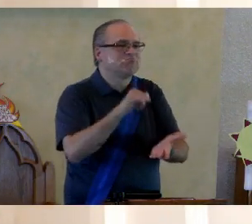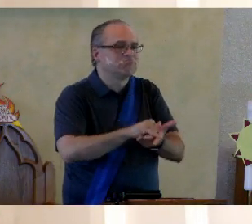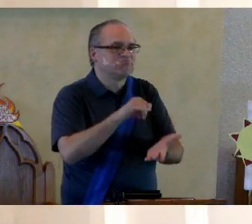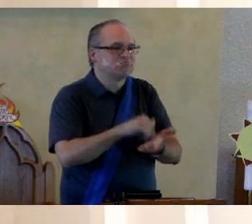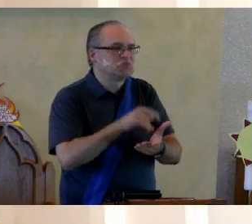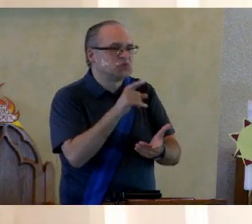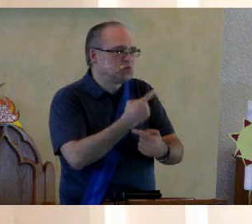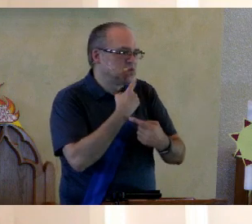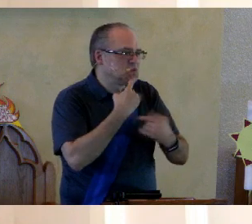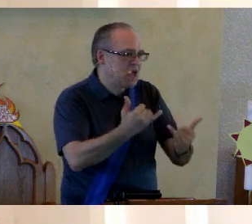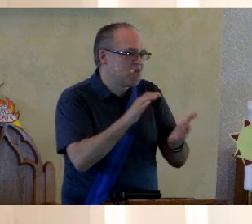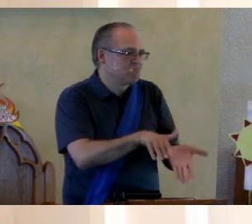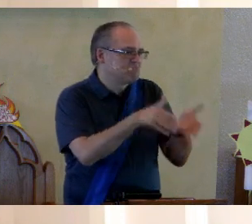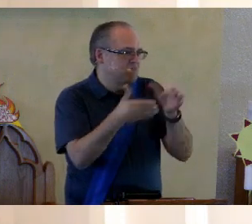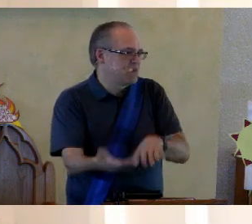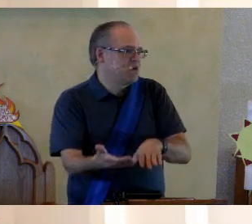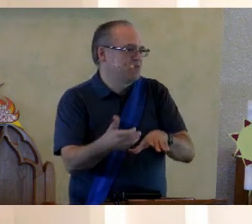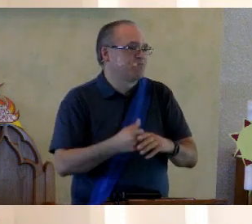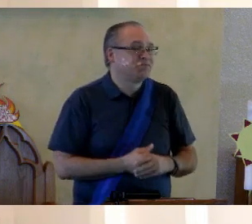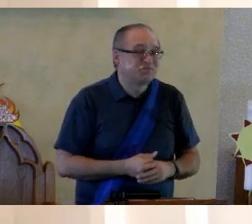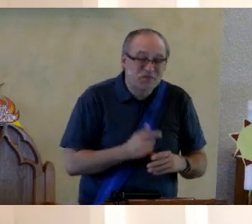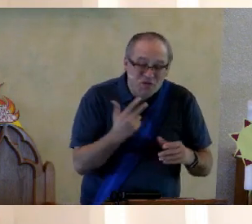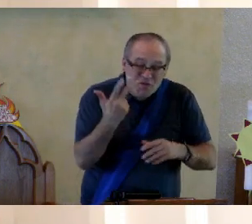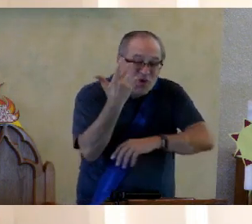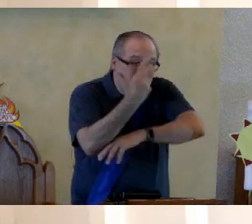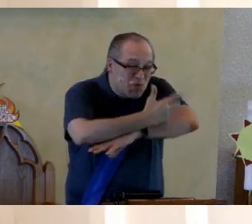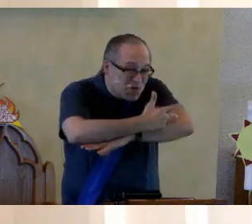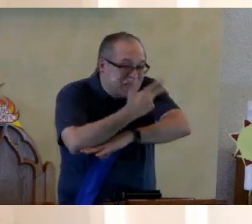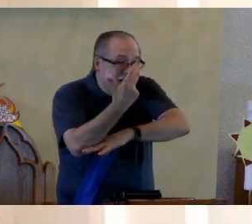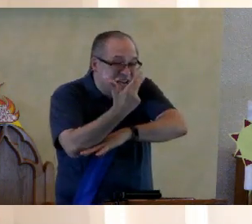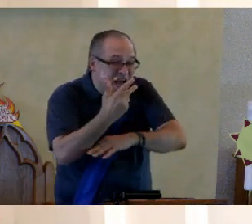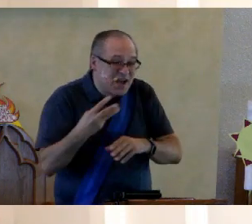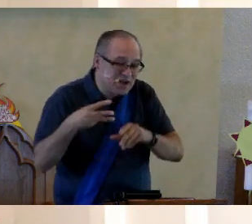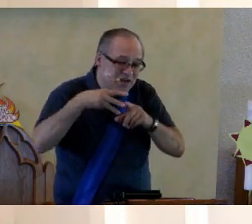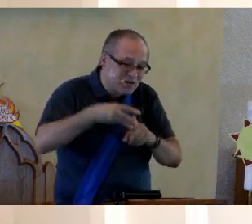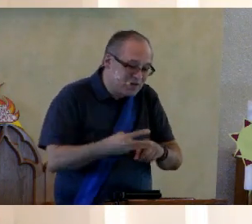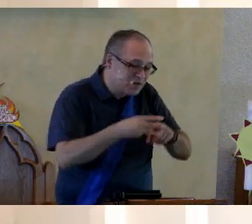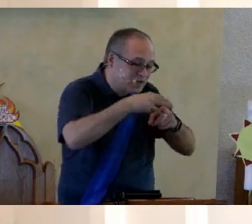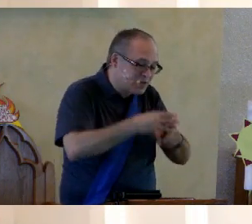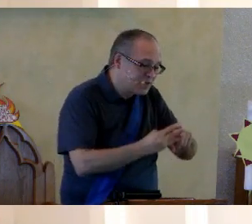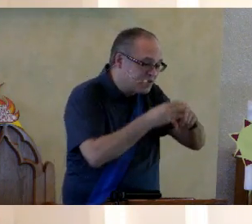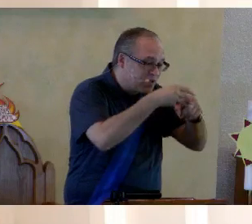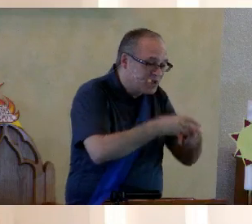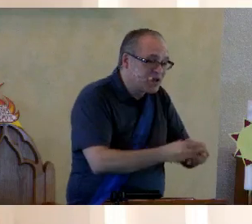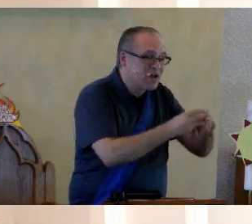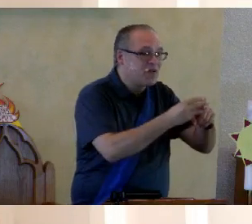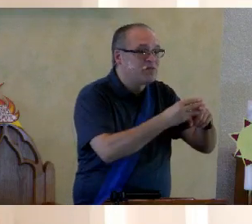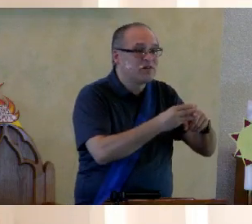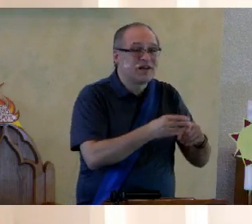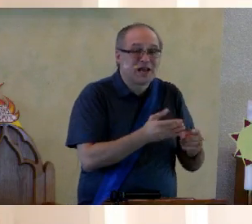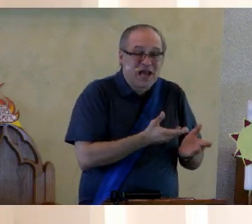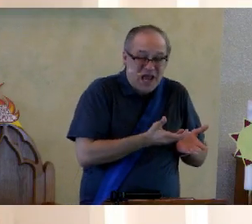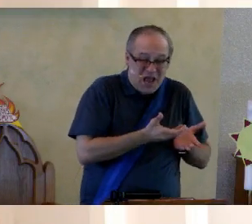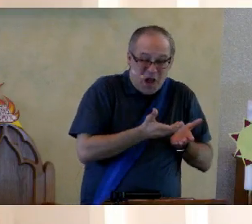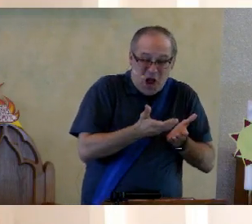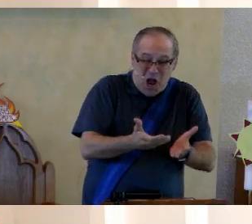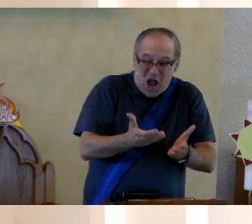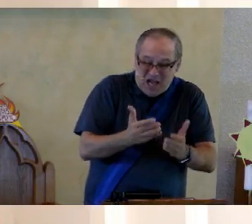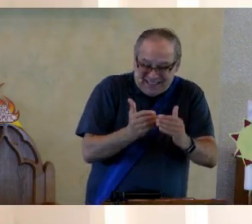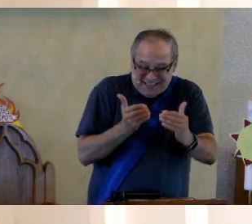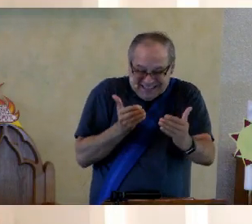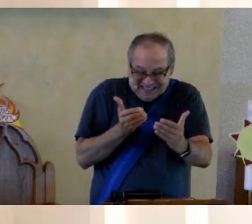That fish held on to Jonah for 3 full days and 3 full nights and took him within an inch of his